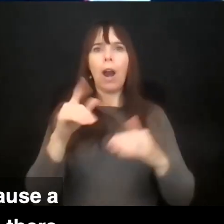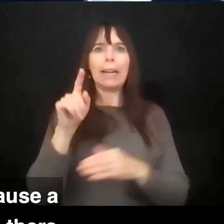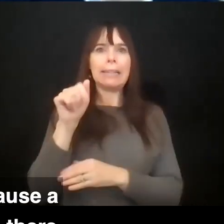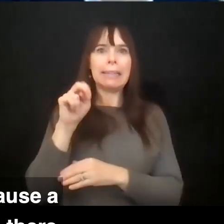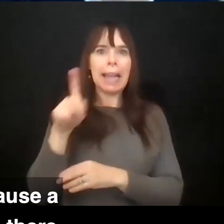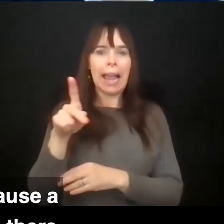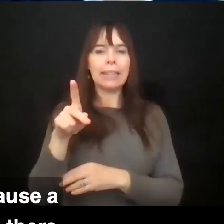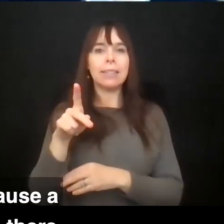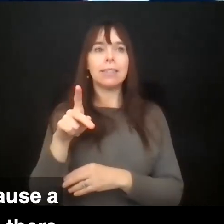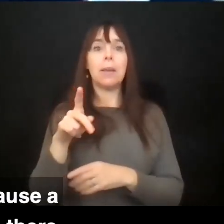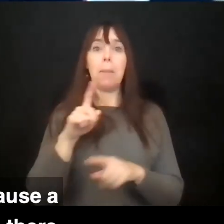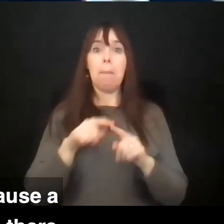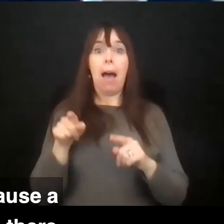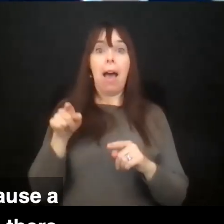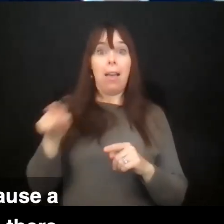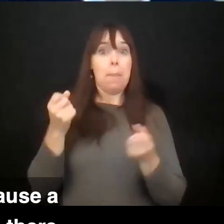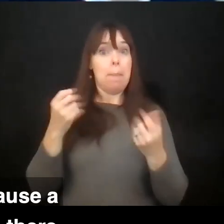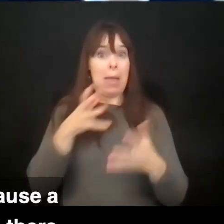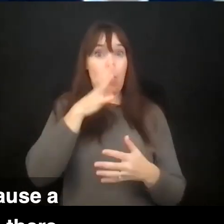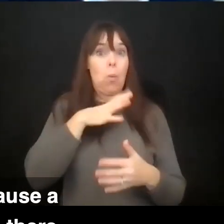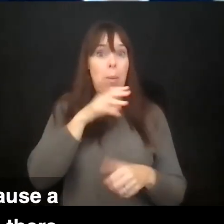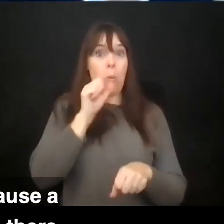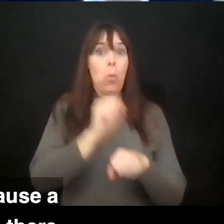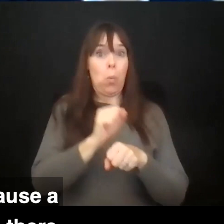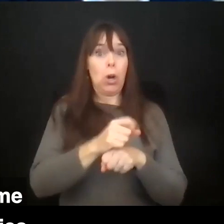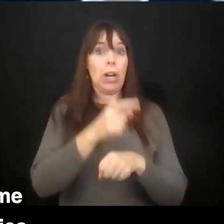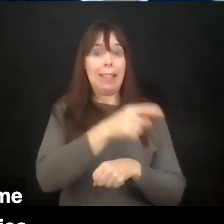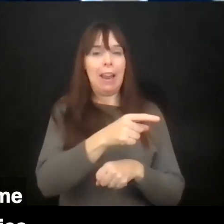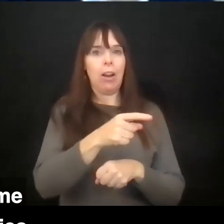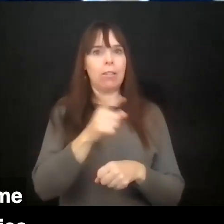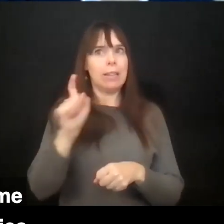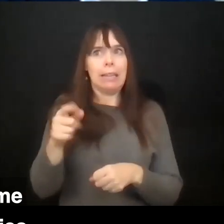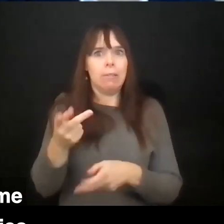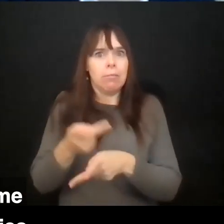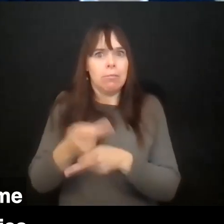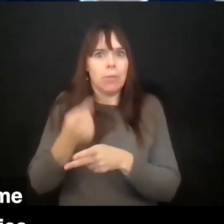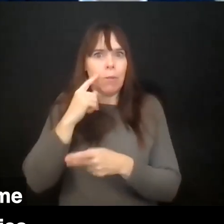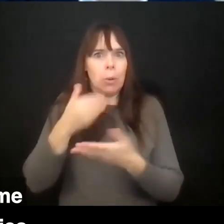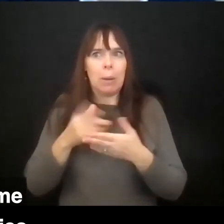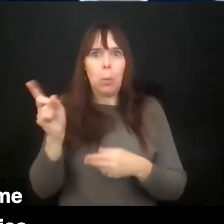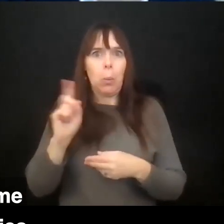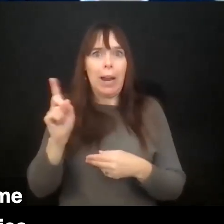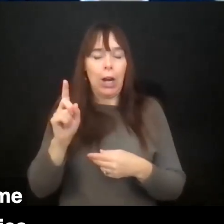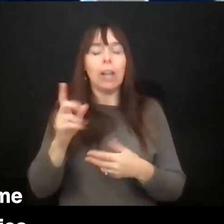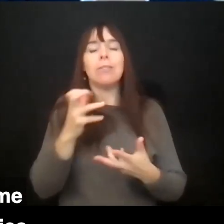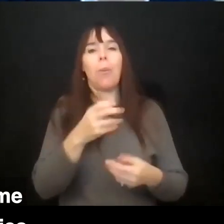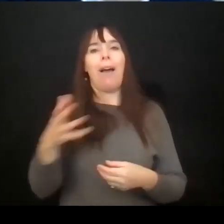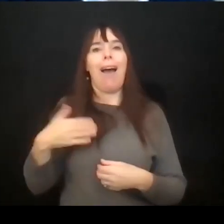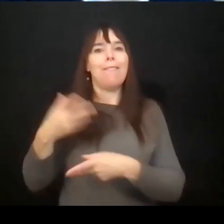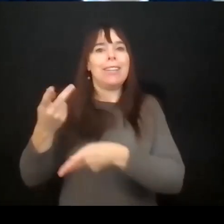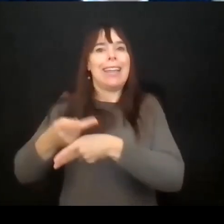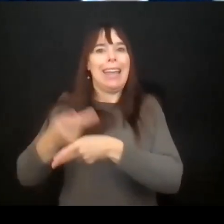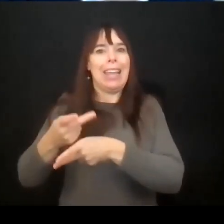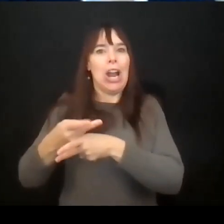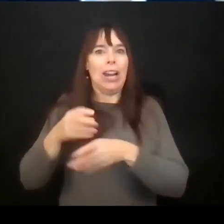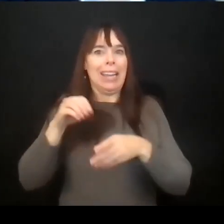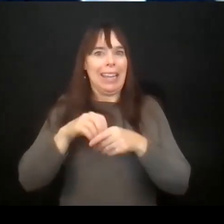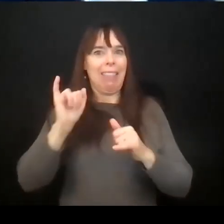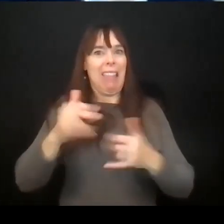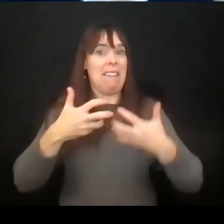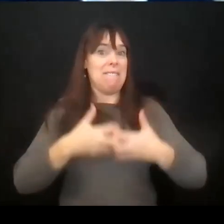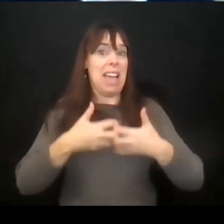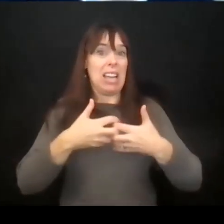They had a nursery because a lot of women were hired there, and they needed some place to put their babies. So this could